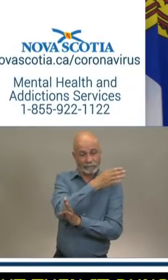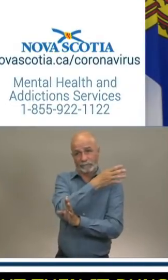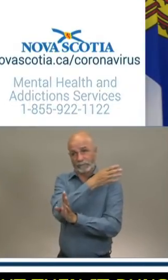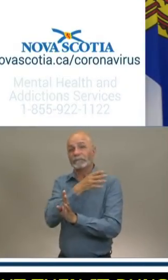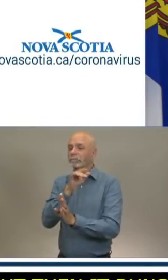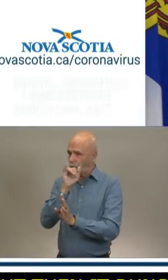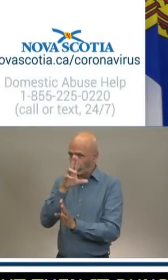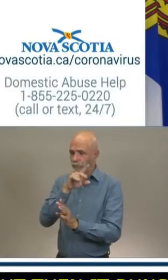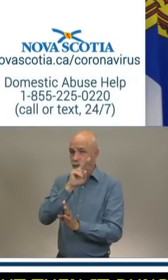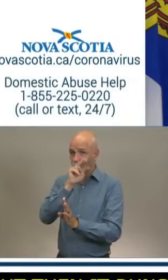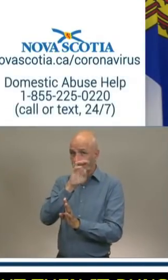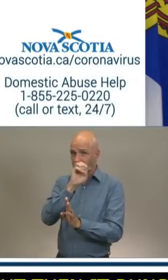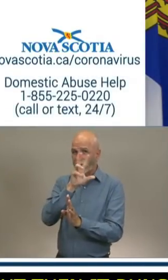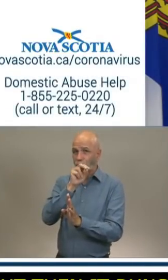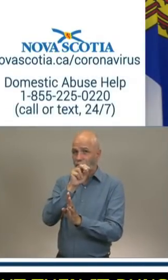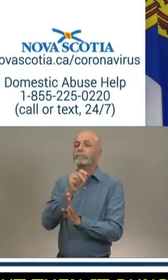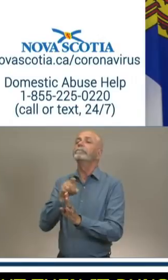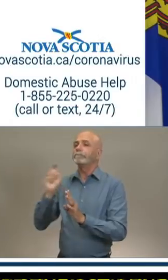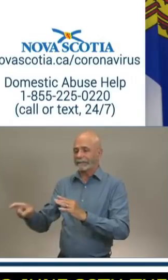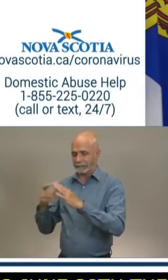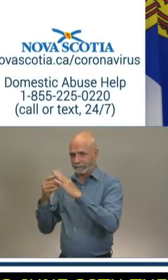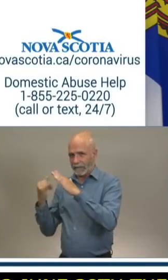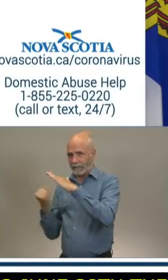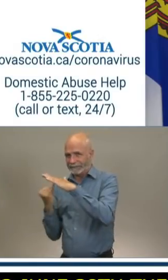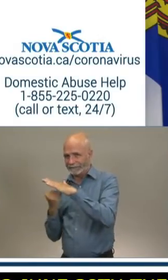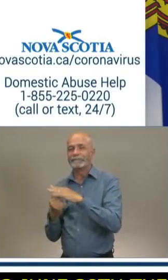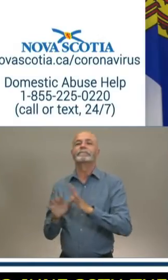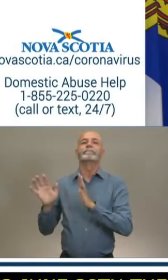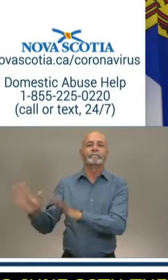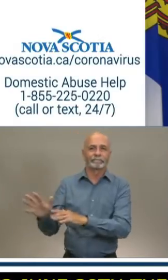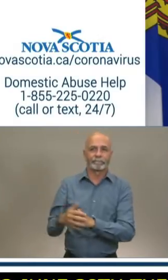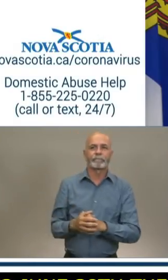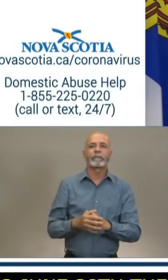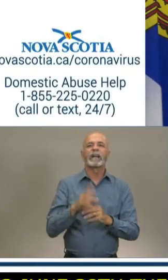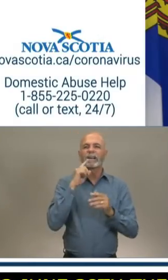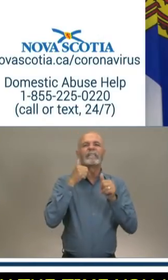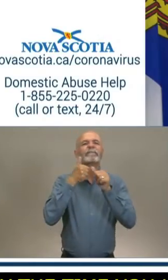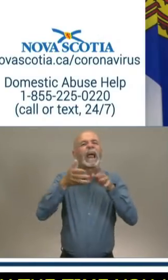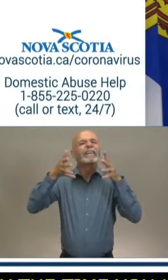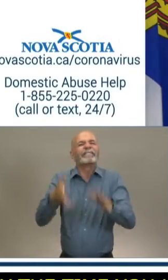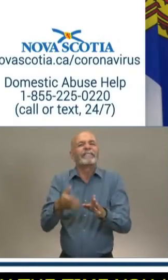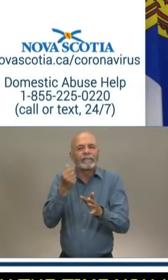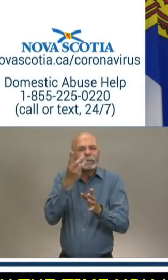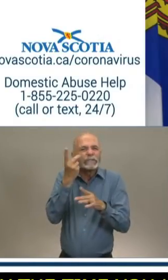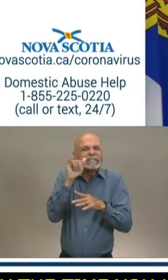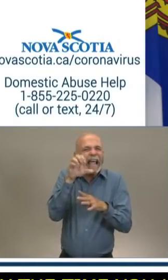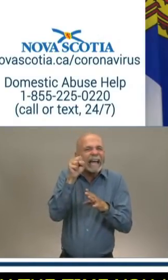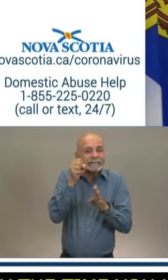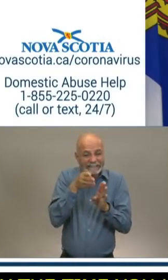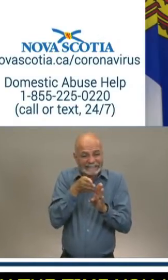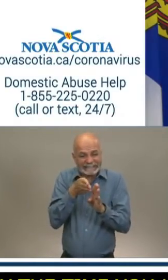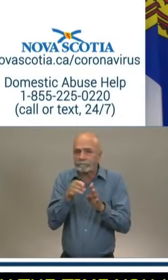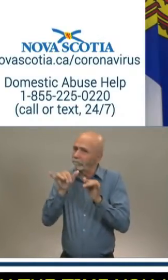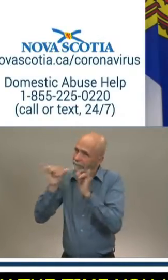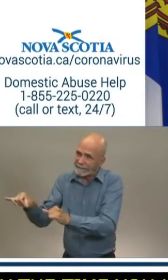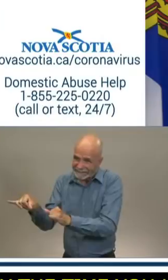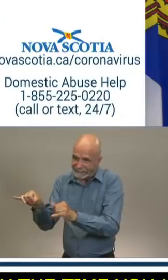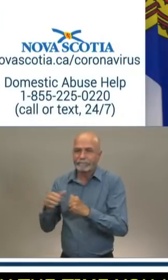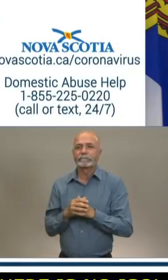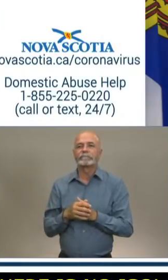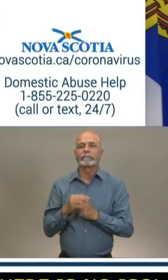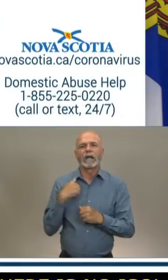come back, there's no isolation requirements. I think that's pretty straightforward, but we still have to give flexibility. I have full confidence we'll get